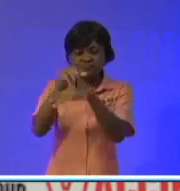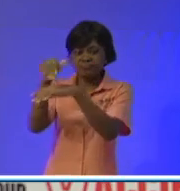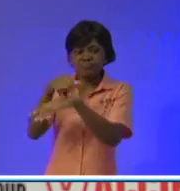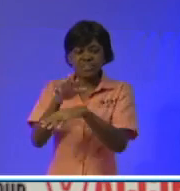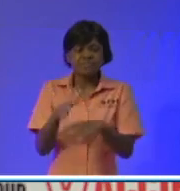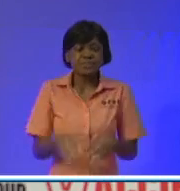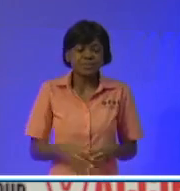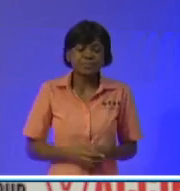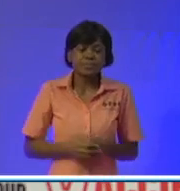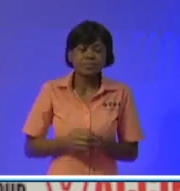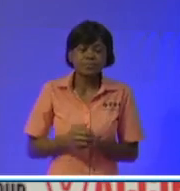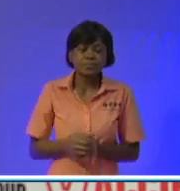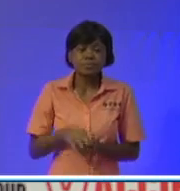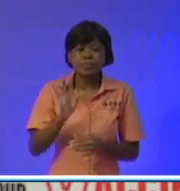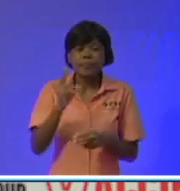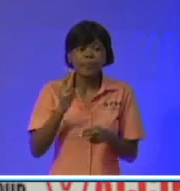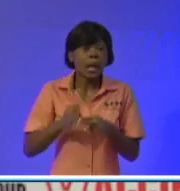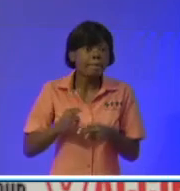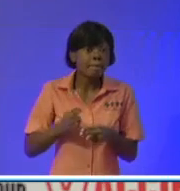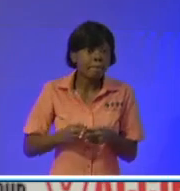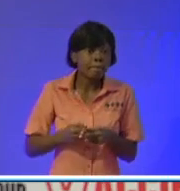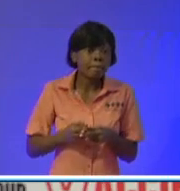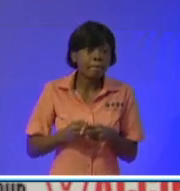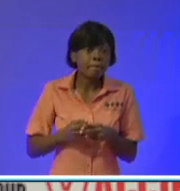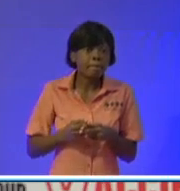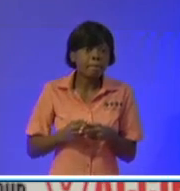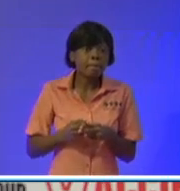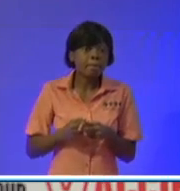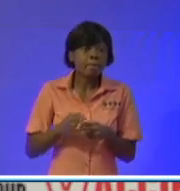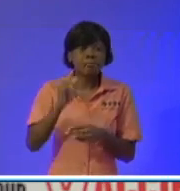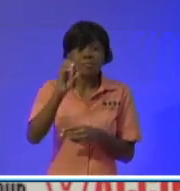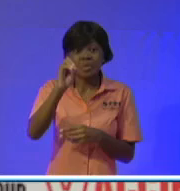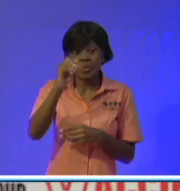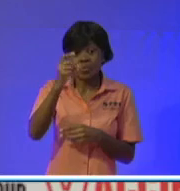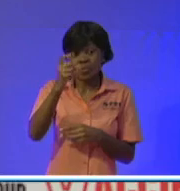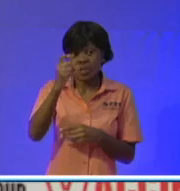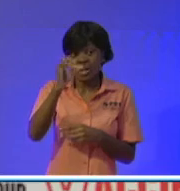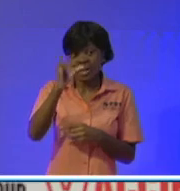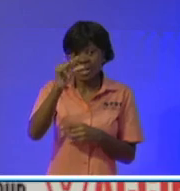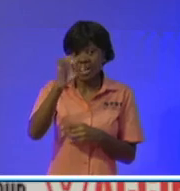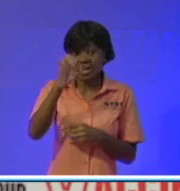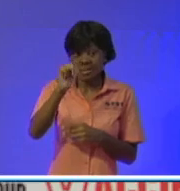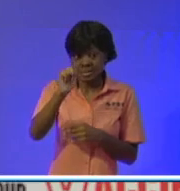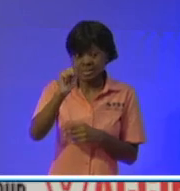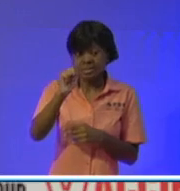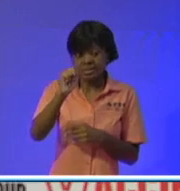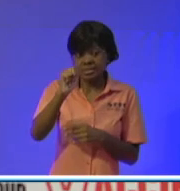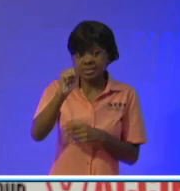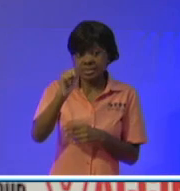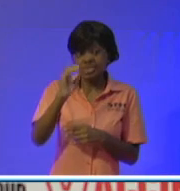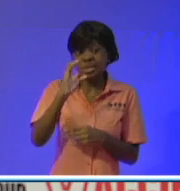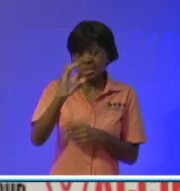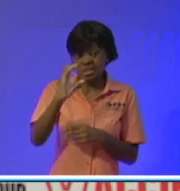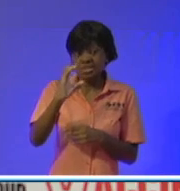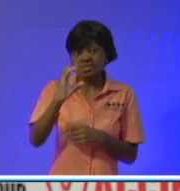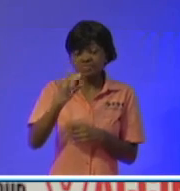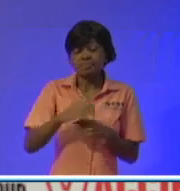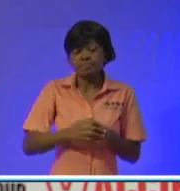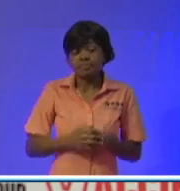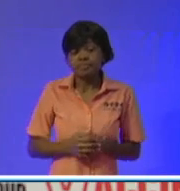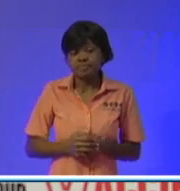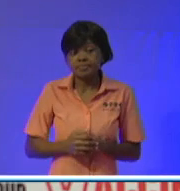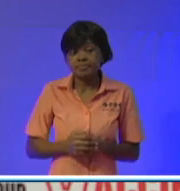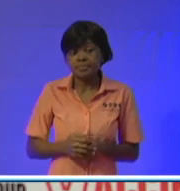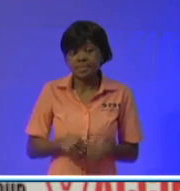have deployed 115 oxygen concentrators across the five RHAs to